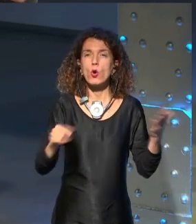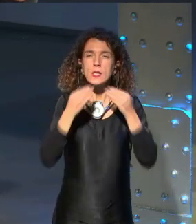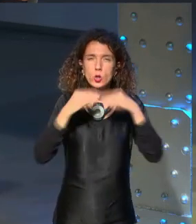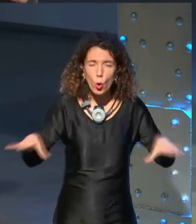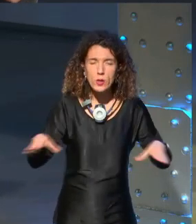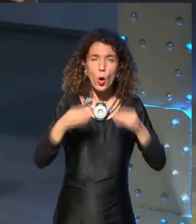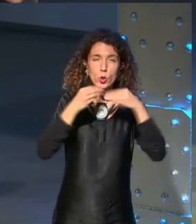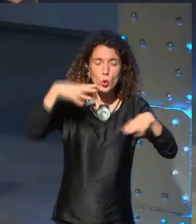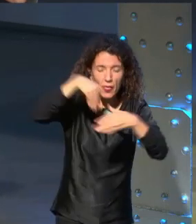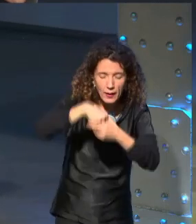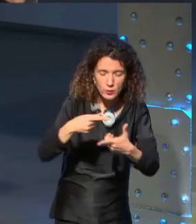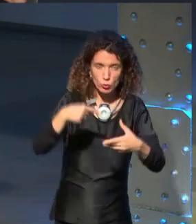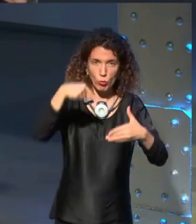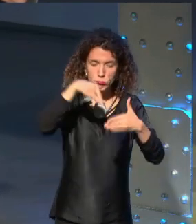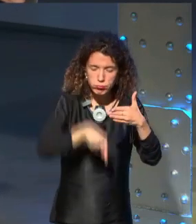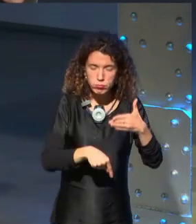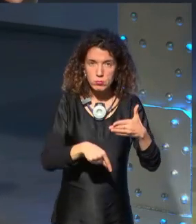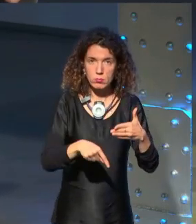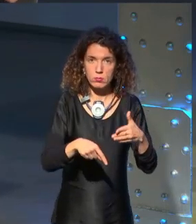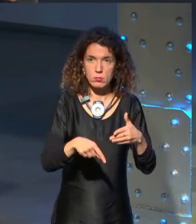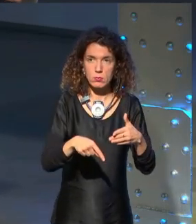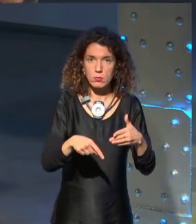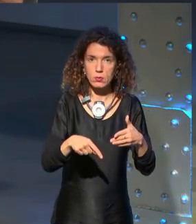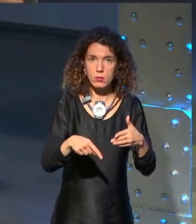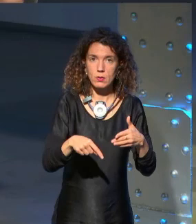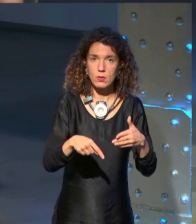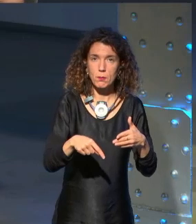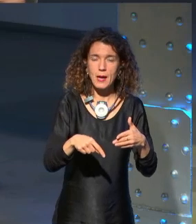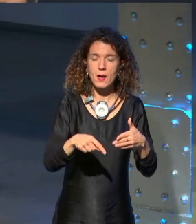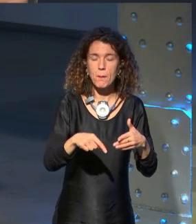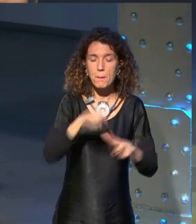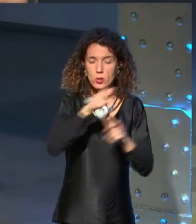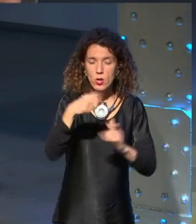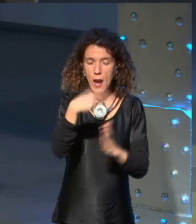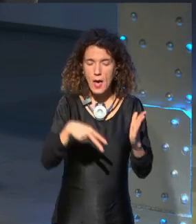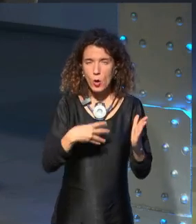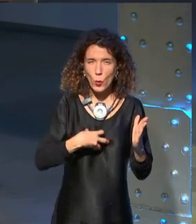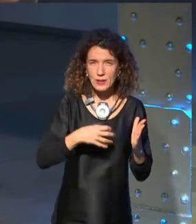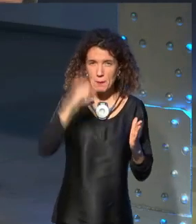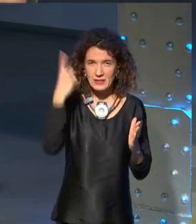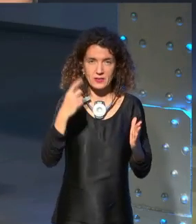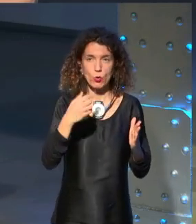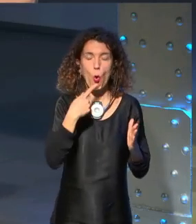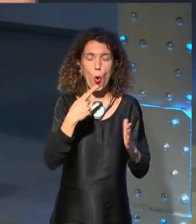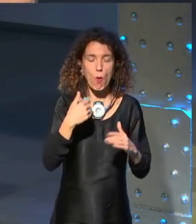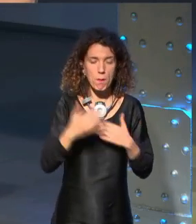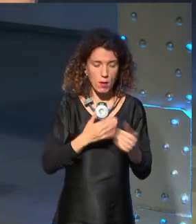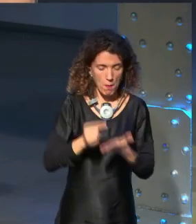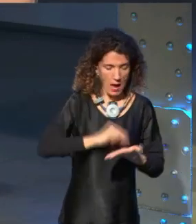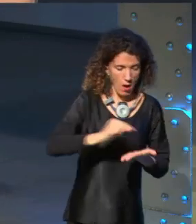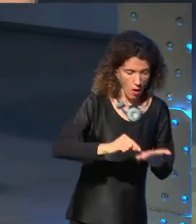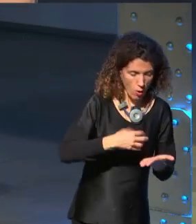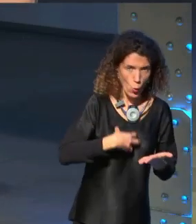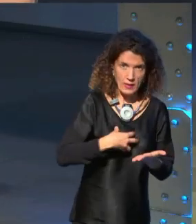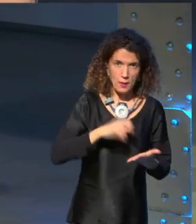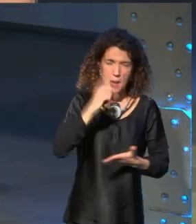plot or subplot that's been most complicated for you, that's been hardest for you to convince the reader to believe in it, or even for you to write